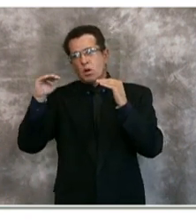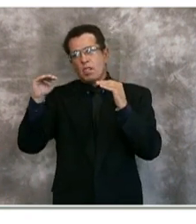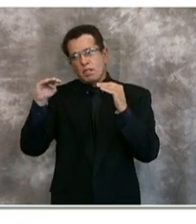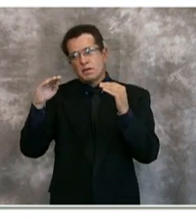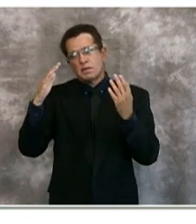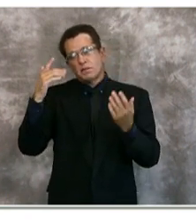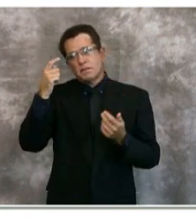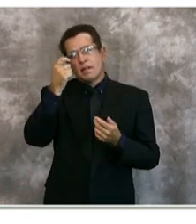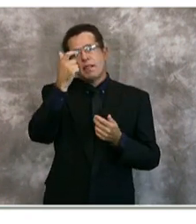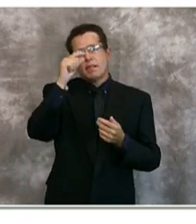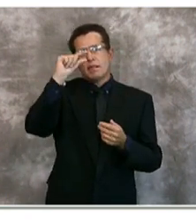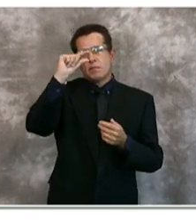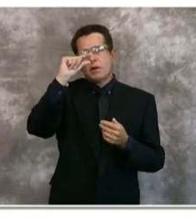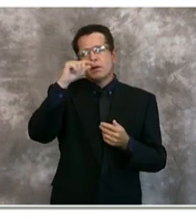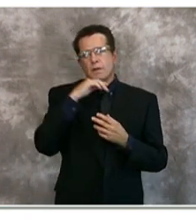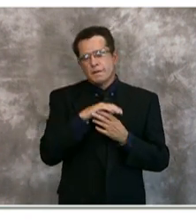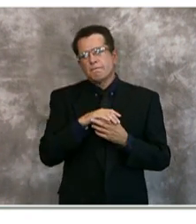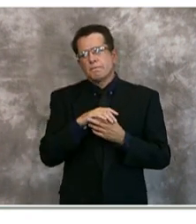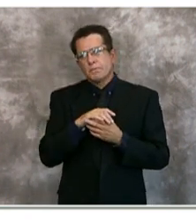a modest,